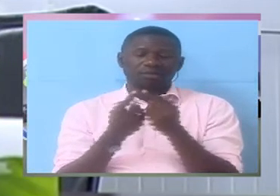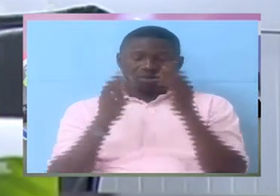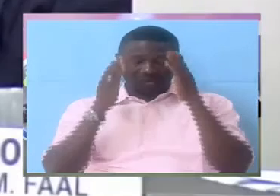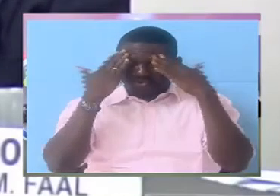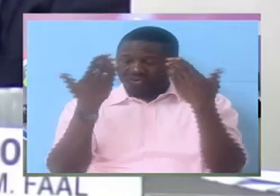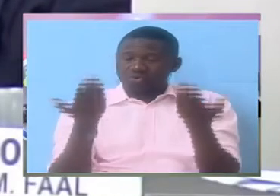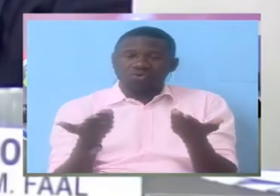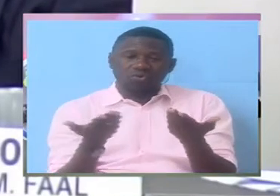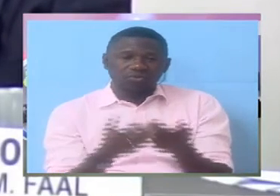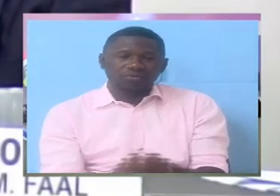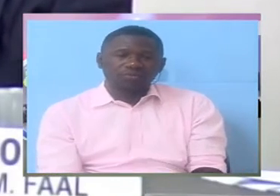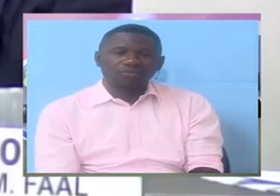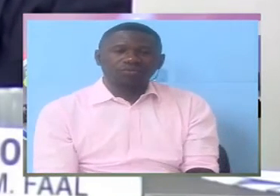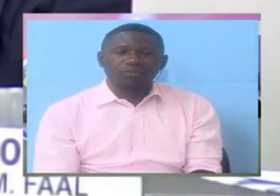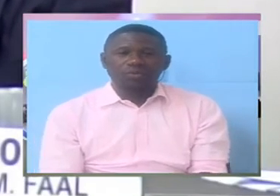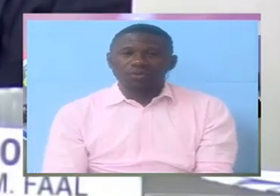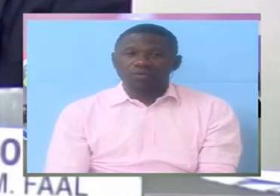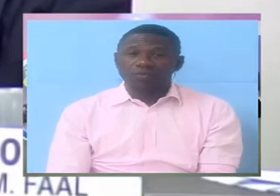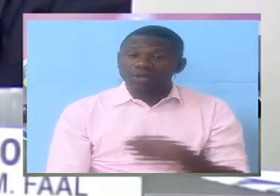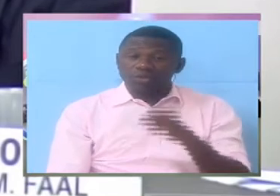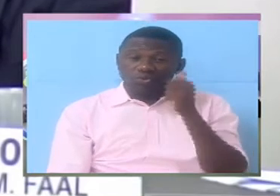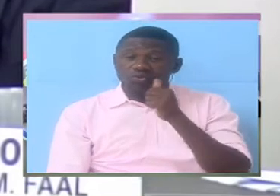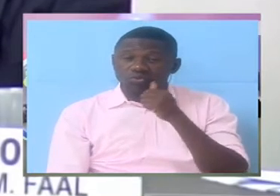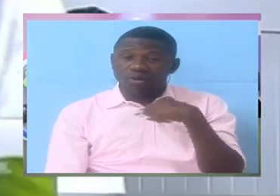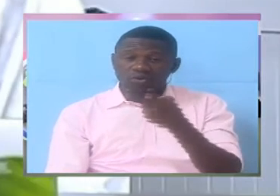Was it being used by your colleagues?